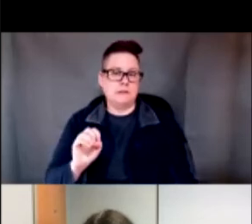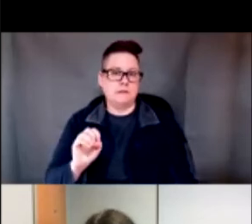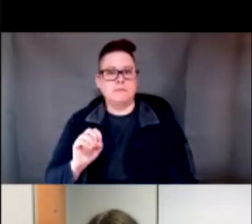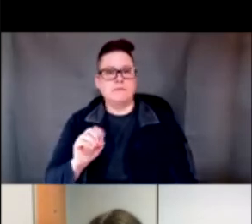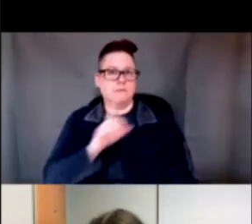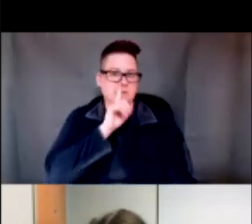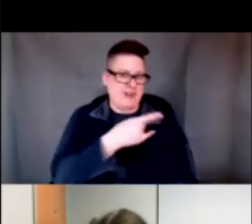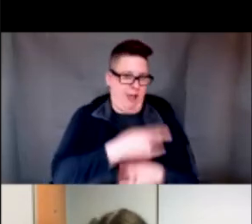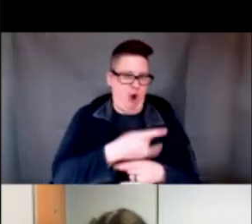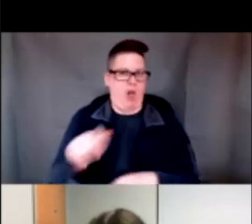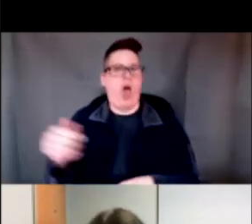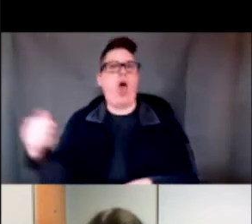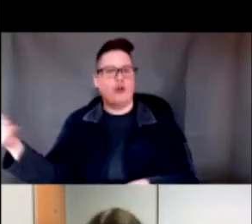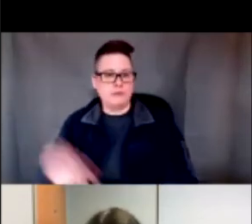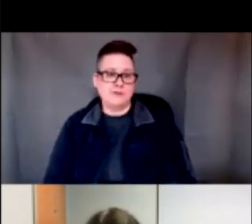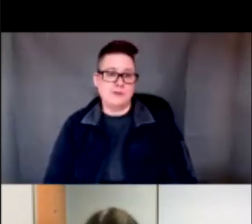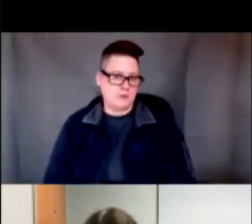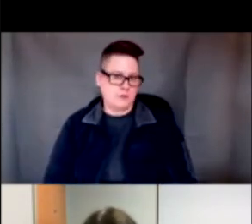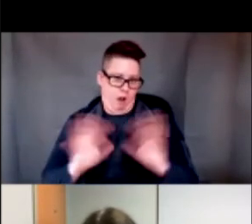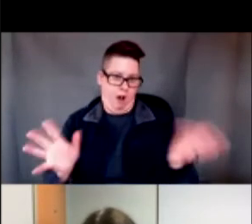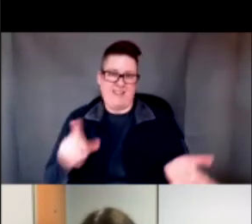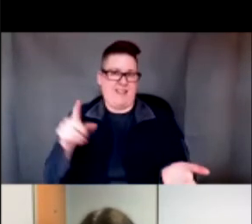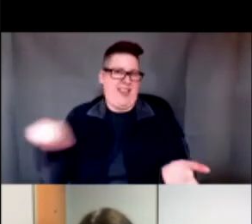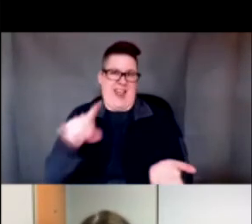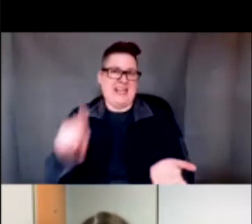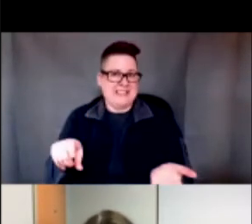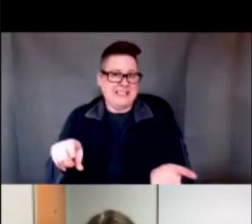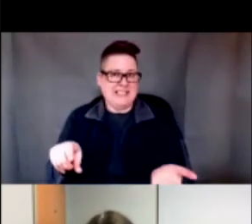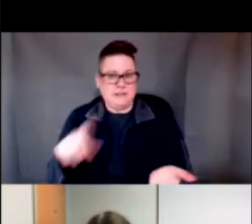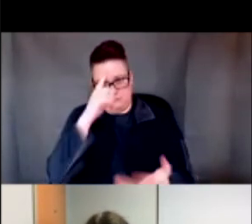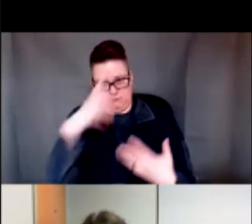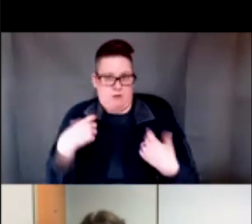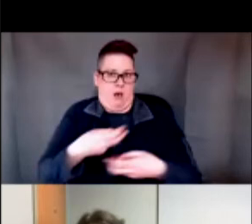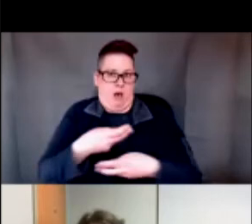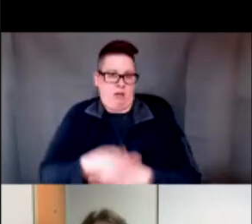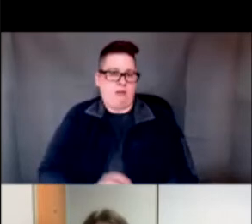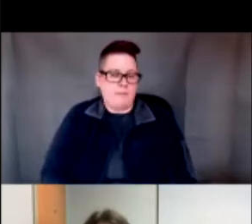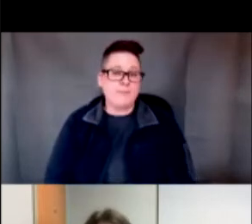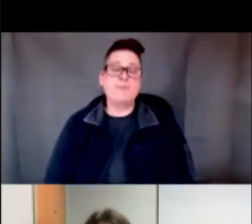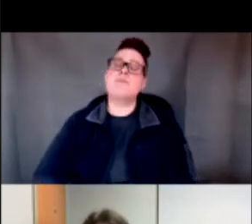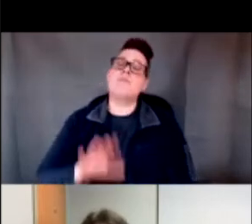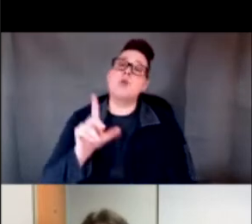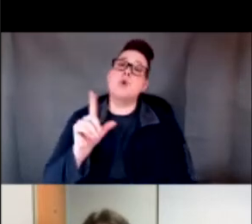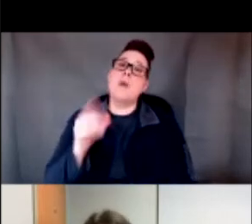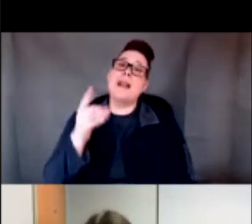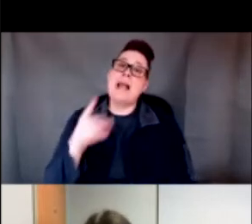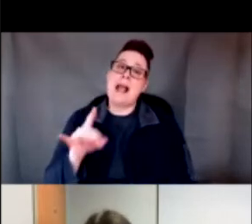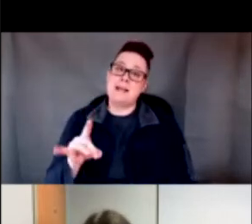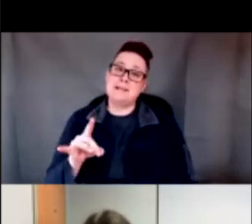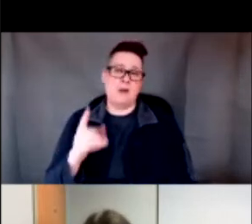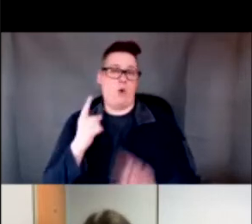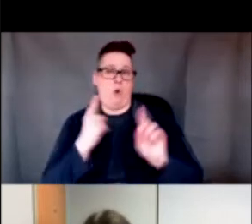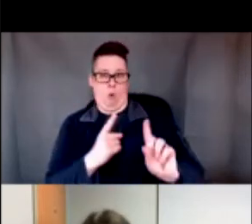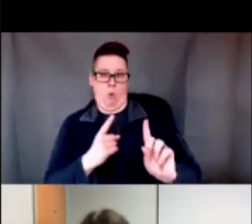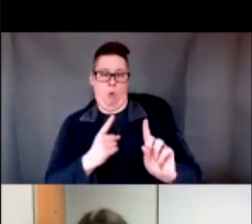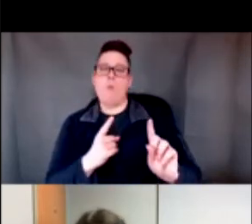alcohol. So, so the need is there. And so in 2018, our goal became to